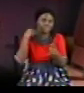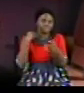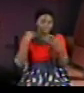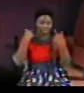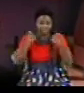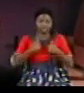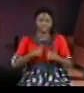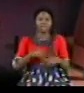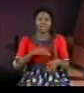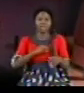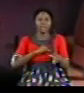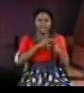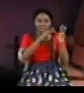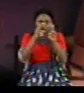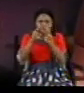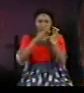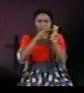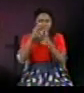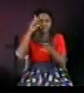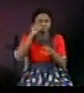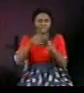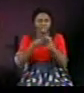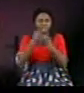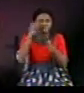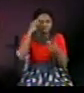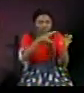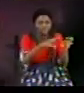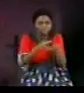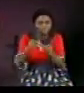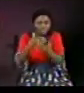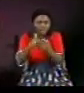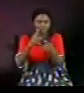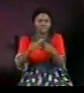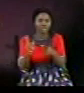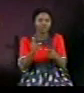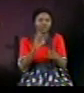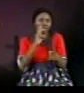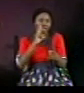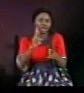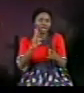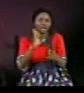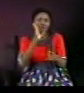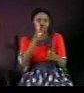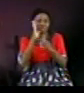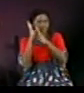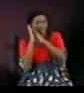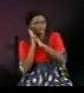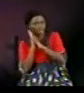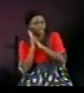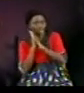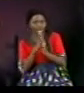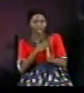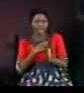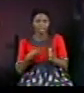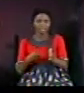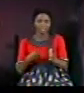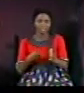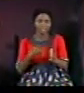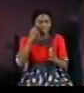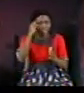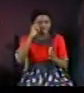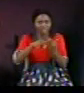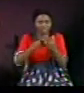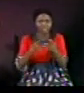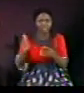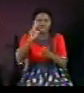I was washing him. Then he moved closer to where our mother lie down. And he started using this flyer